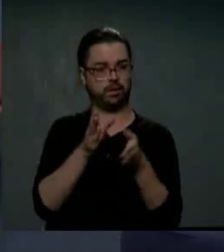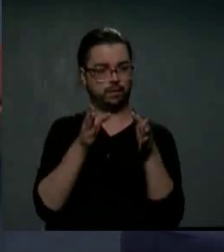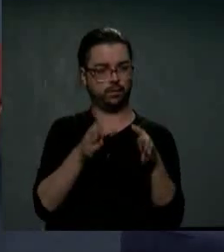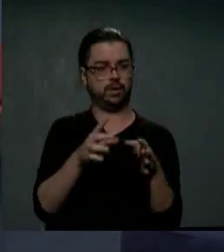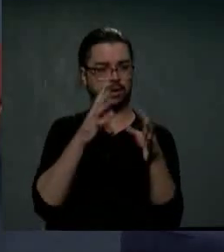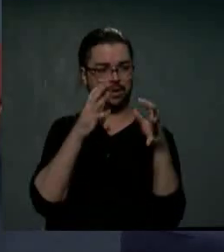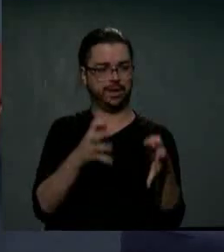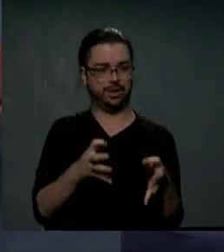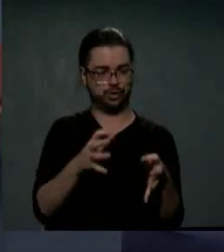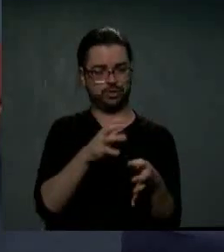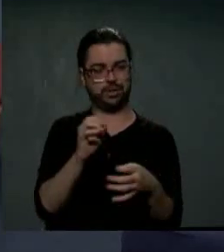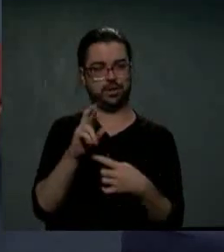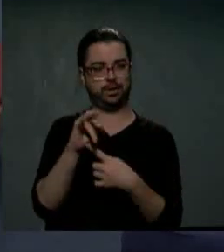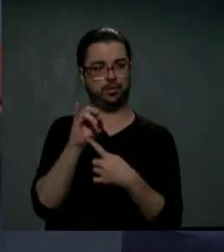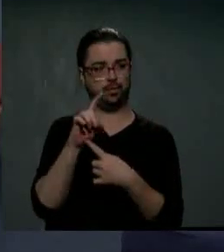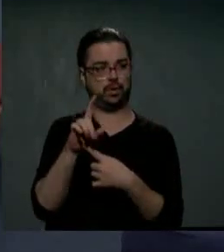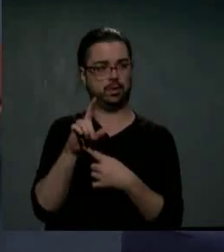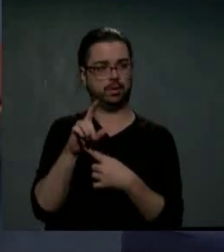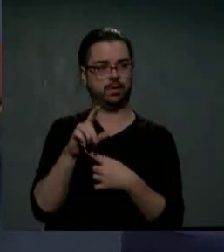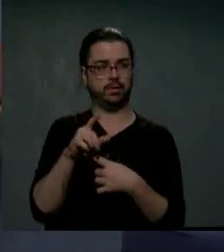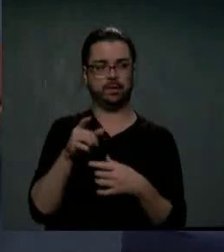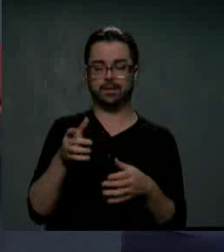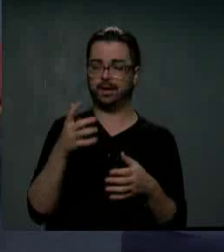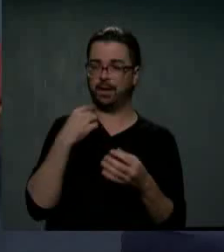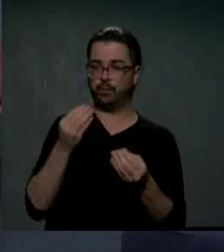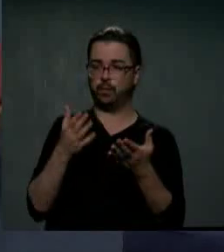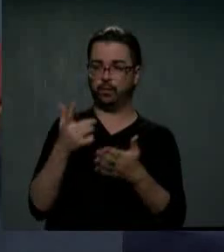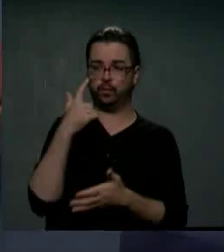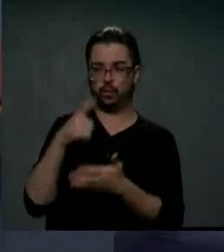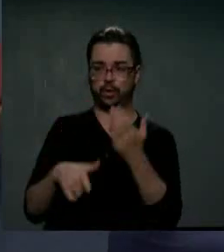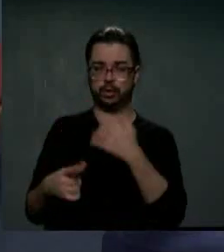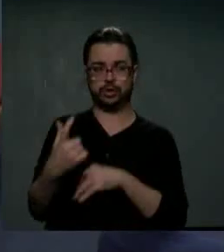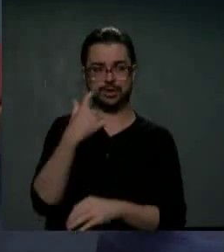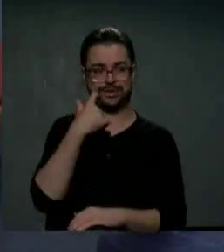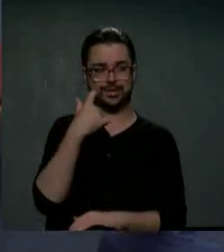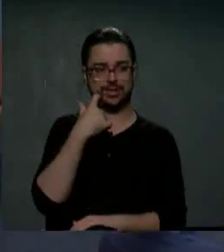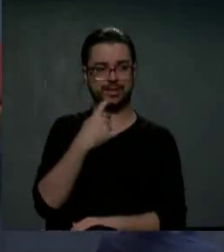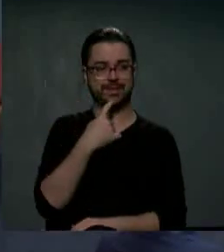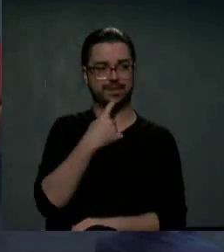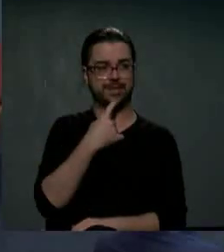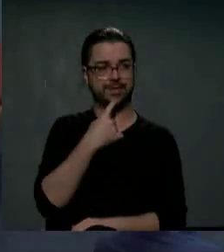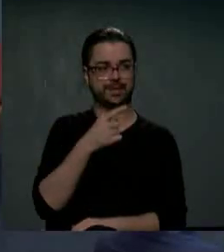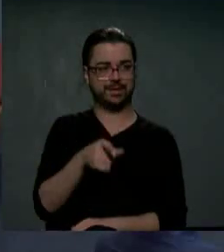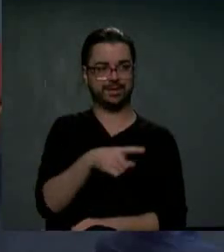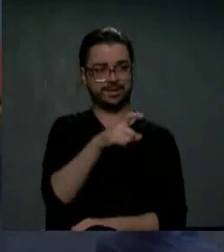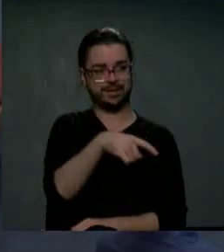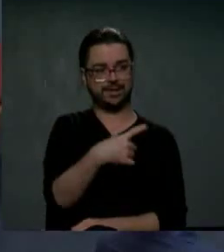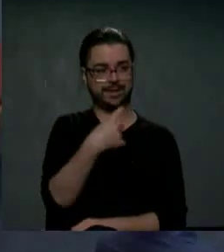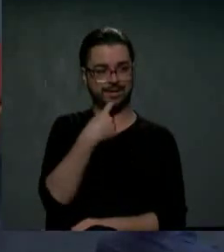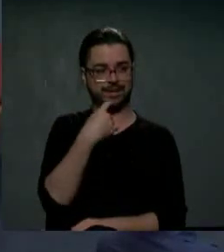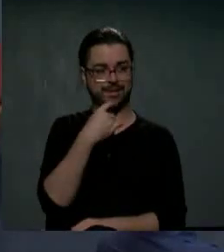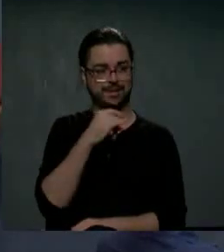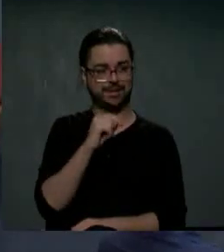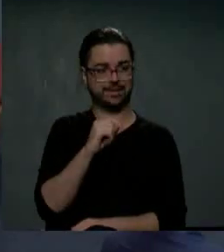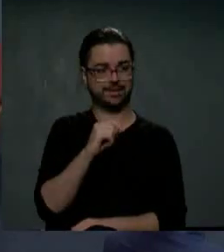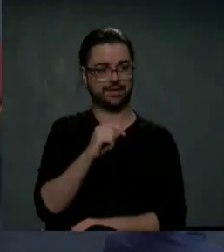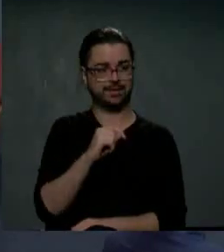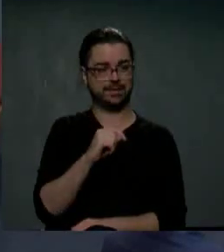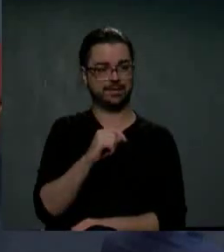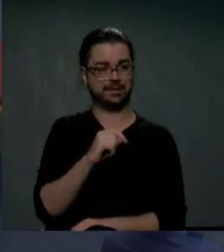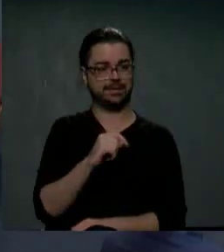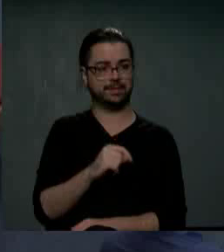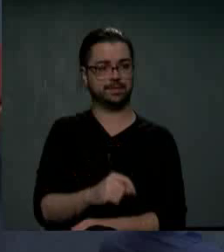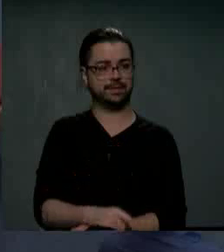Buren. I move for what she just said. Does he need to say it?